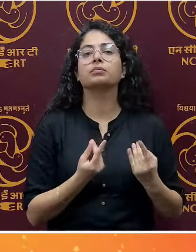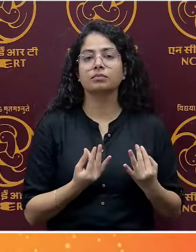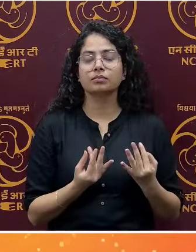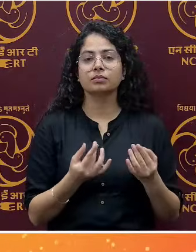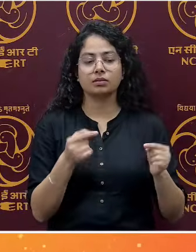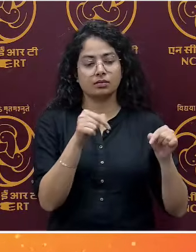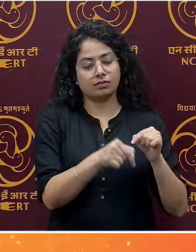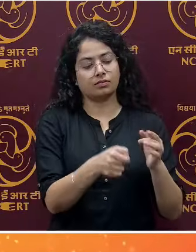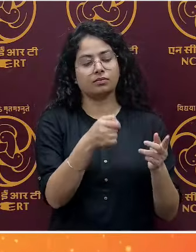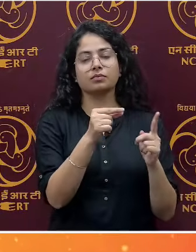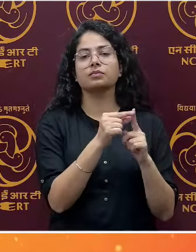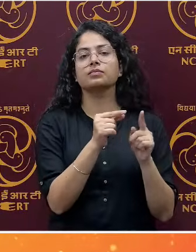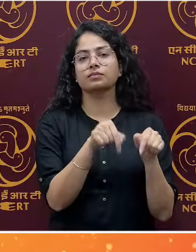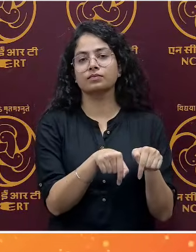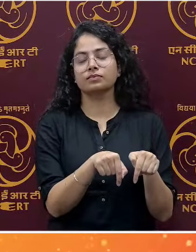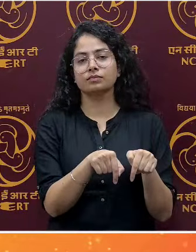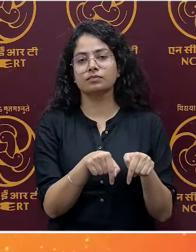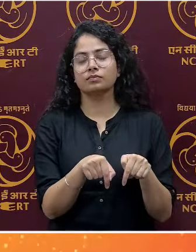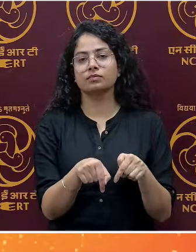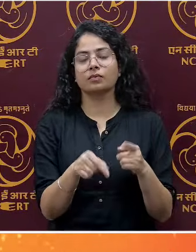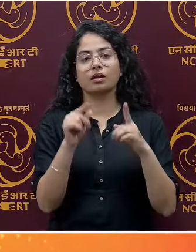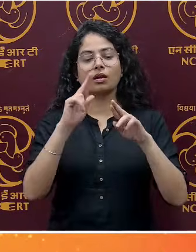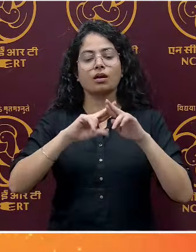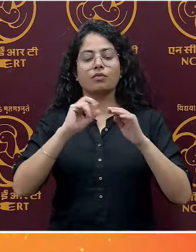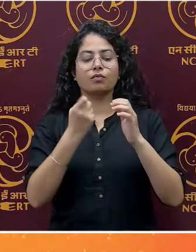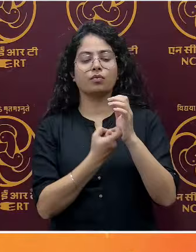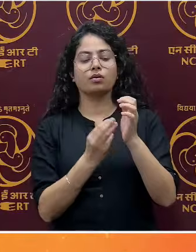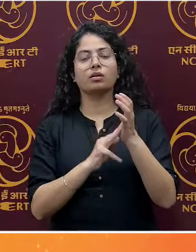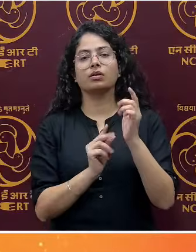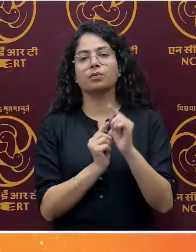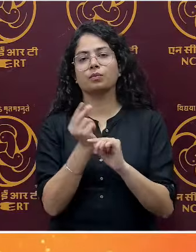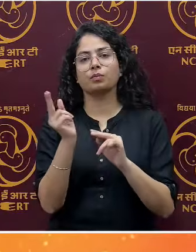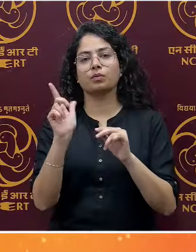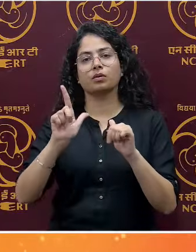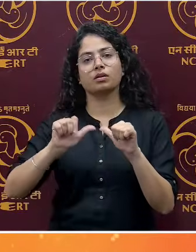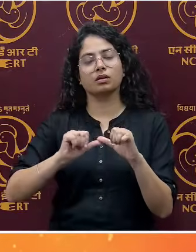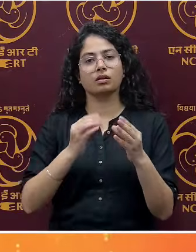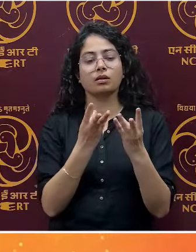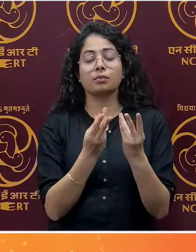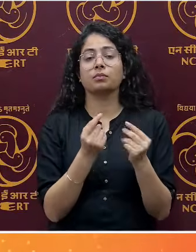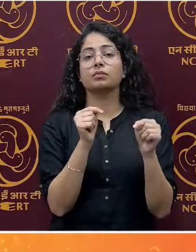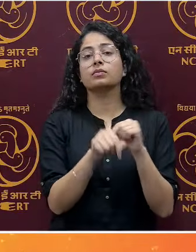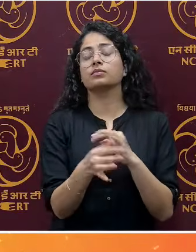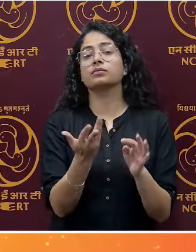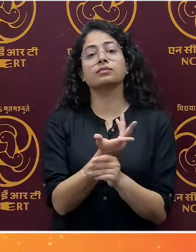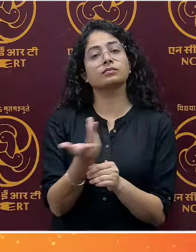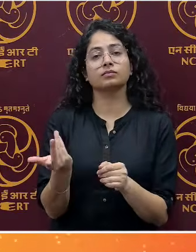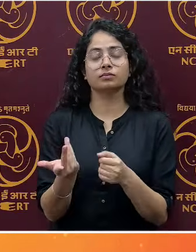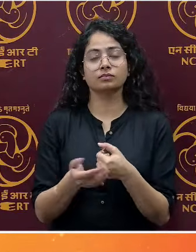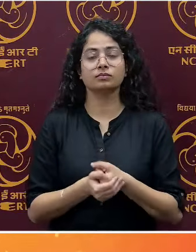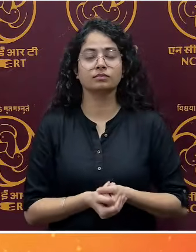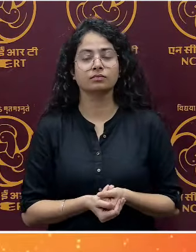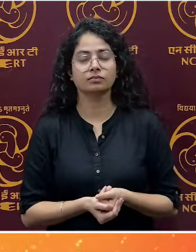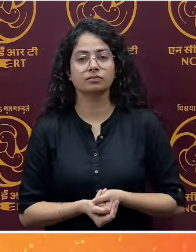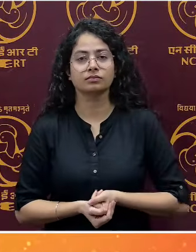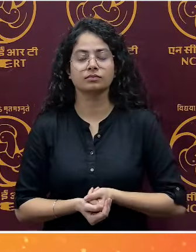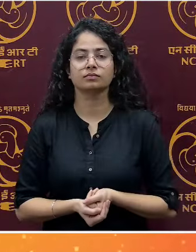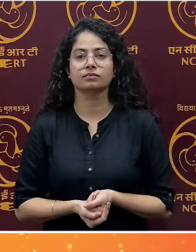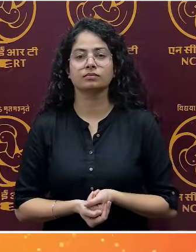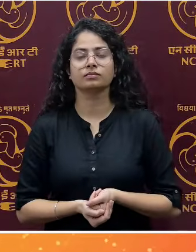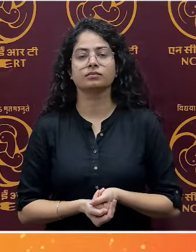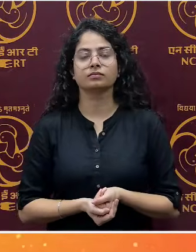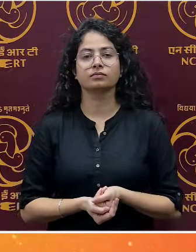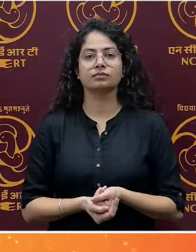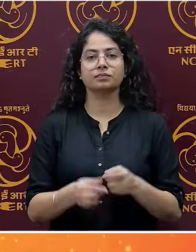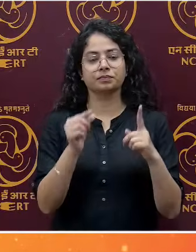this principal. So the mathematical formula for calculating simple interest is we